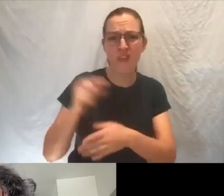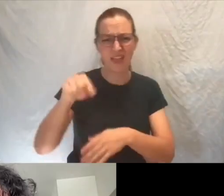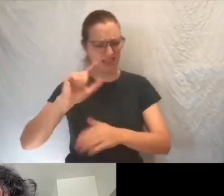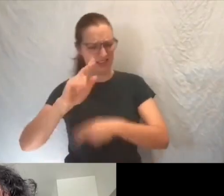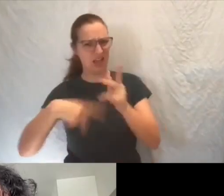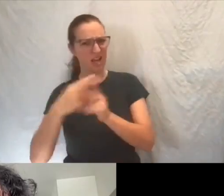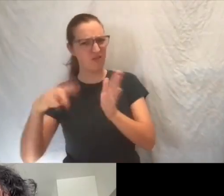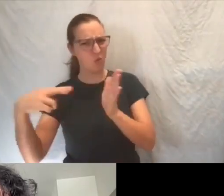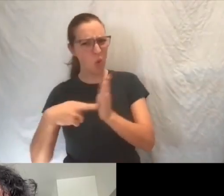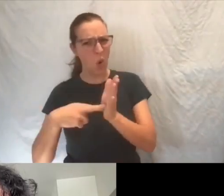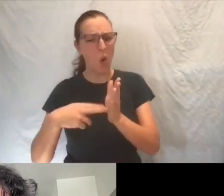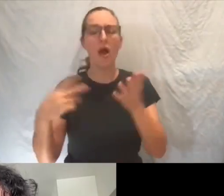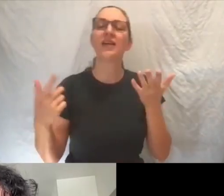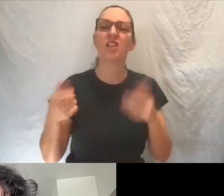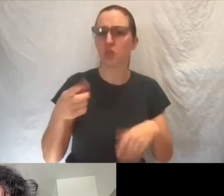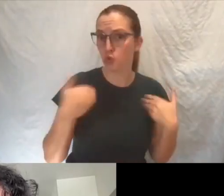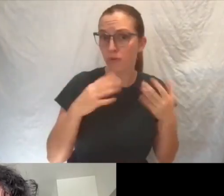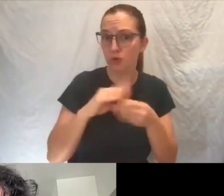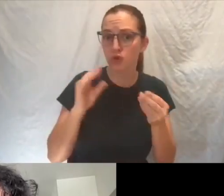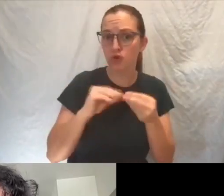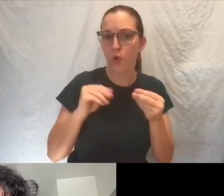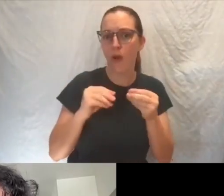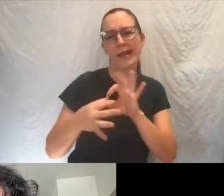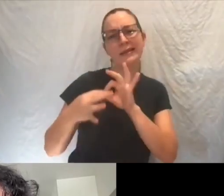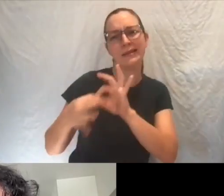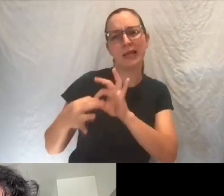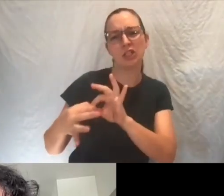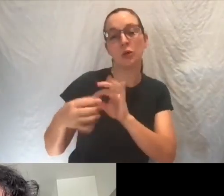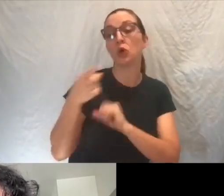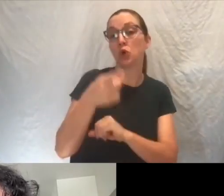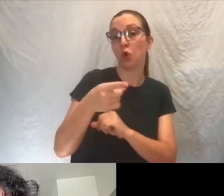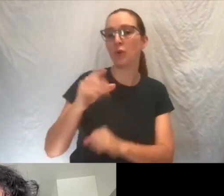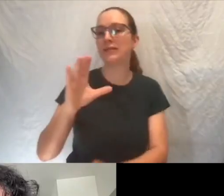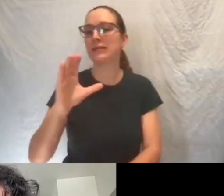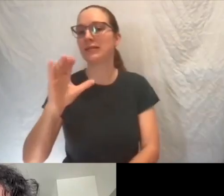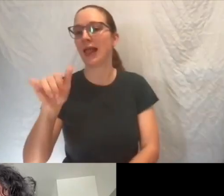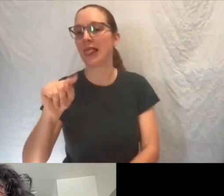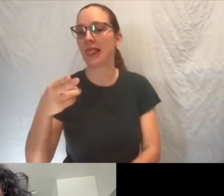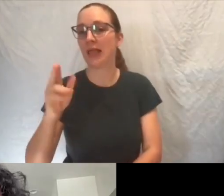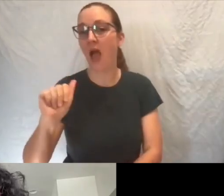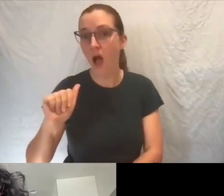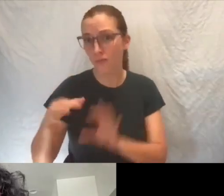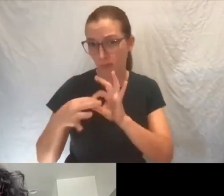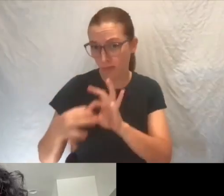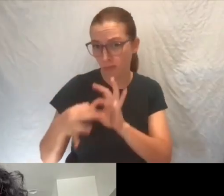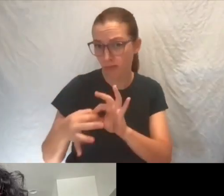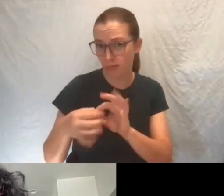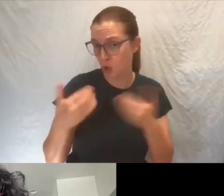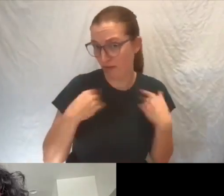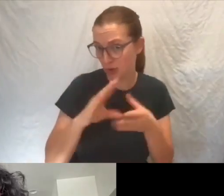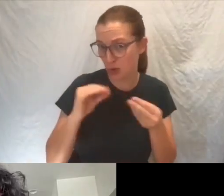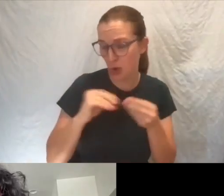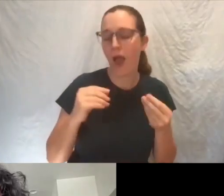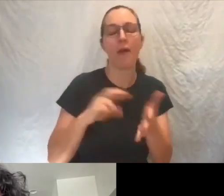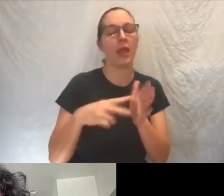it working? Tell us a story about the connection between you and Cynthia. Because again, there's another, I